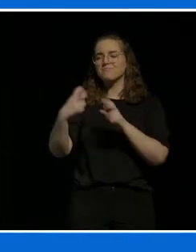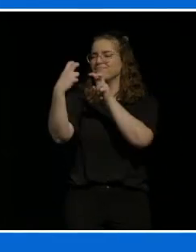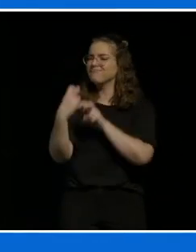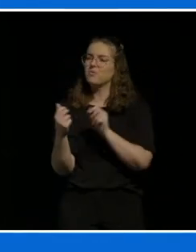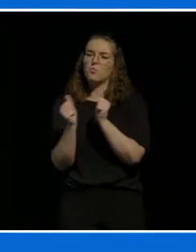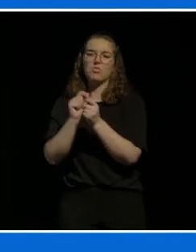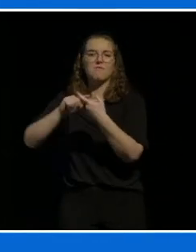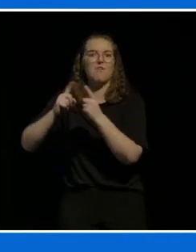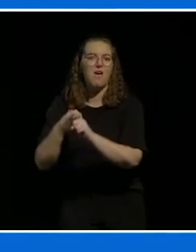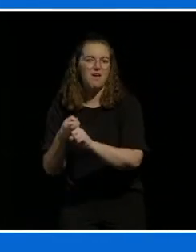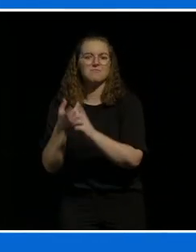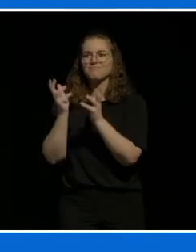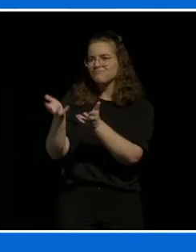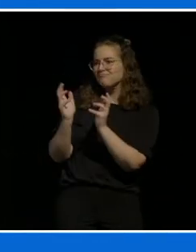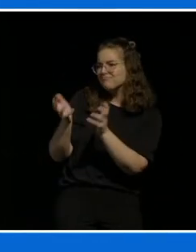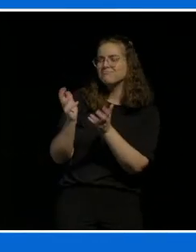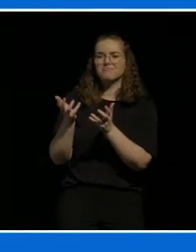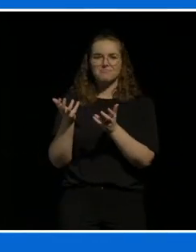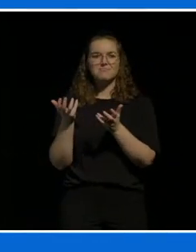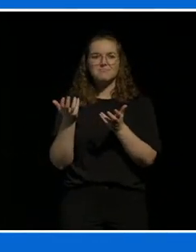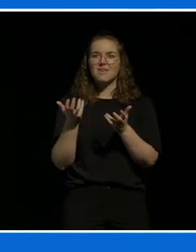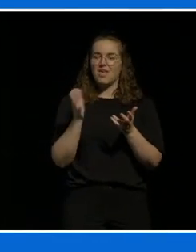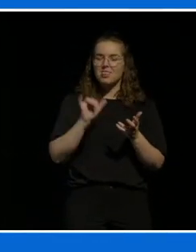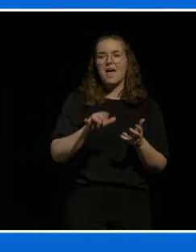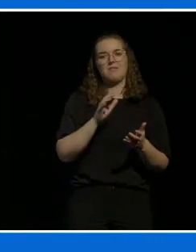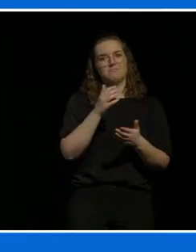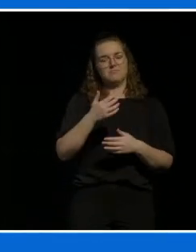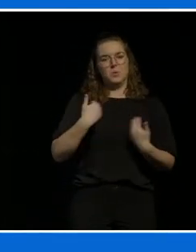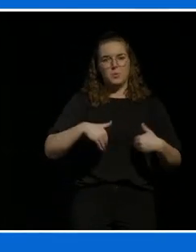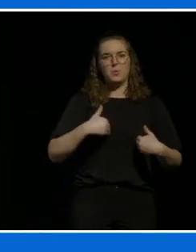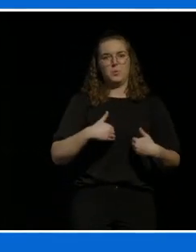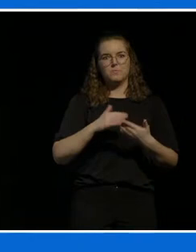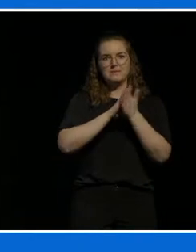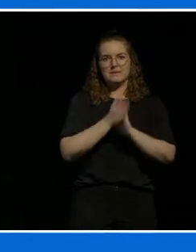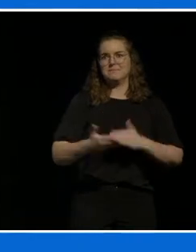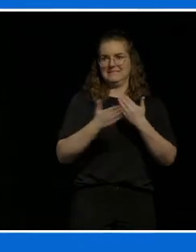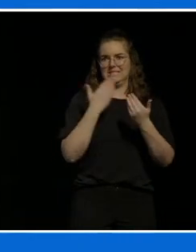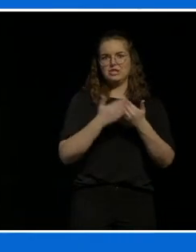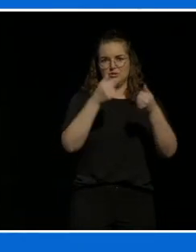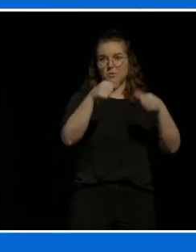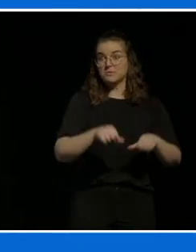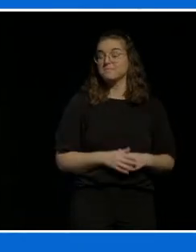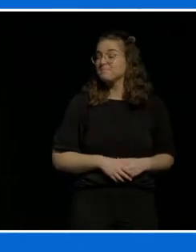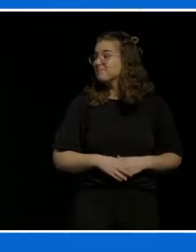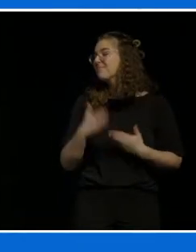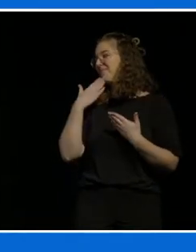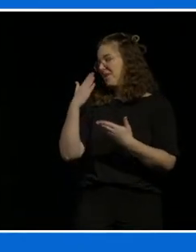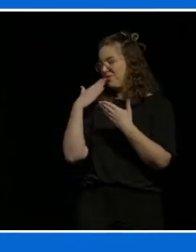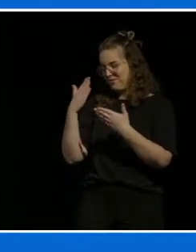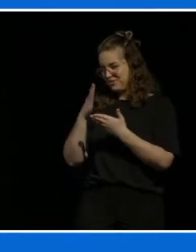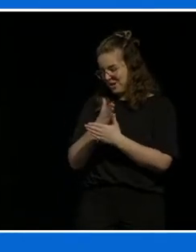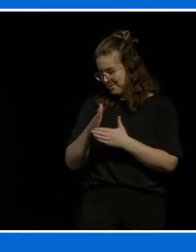your commitment to whoever it is that you want to know, and I think it makes it a lot easier. Thank you for sharing that.